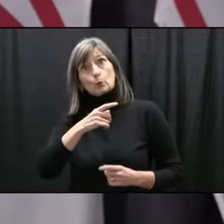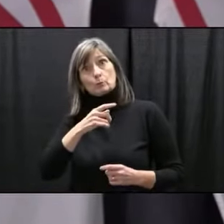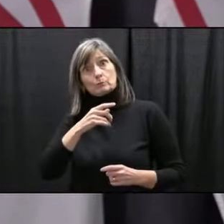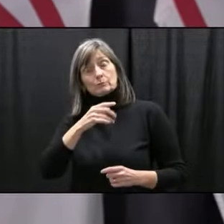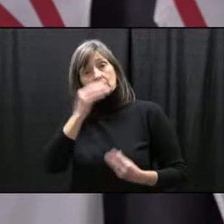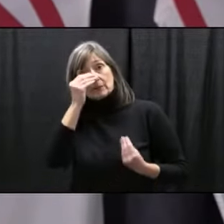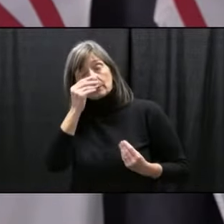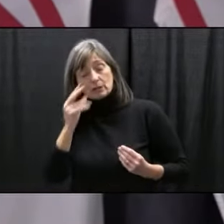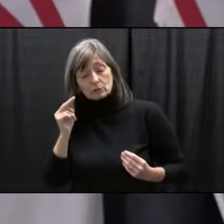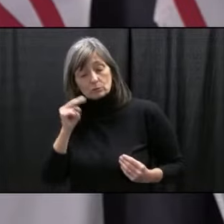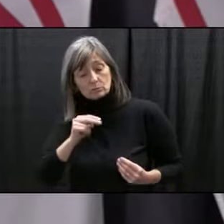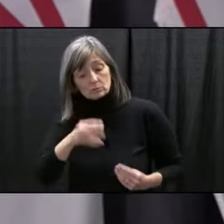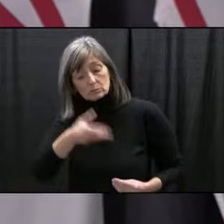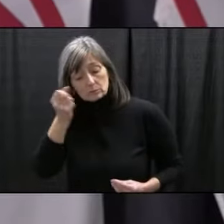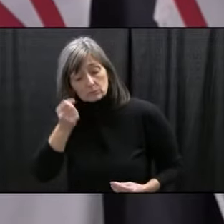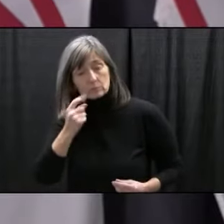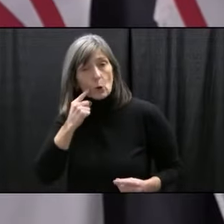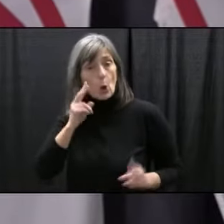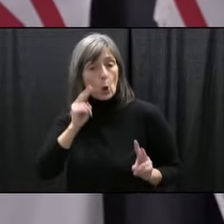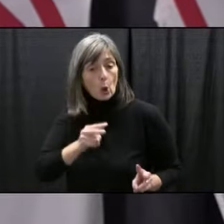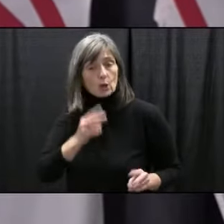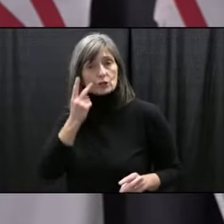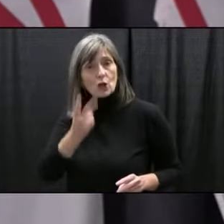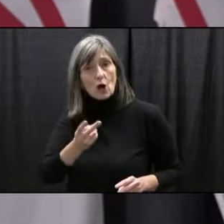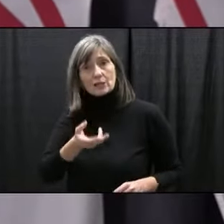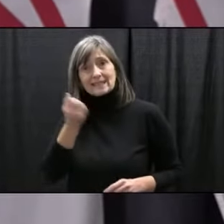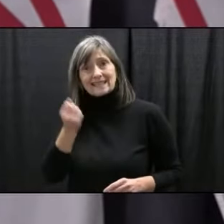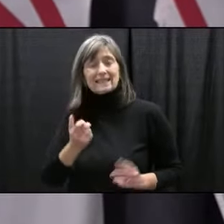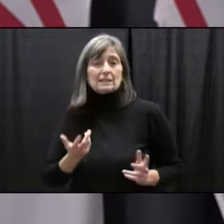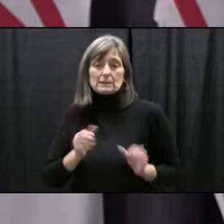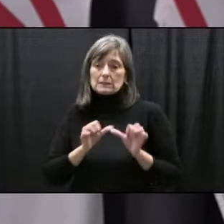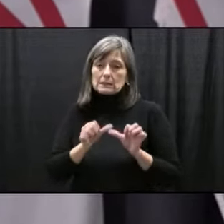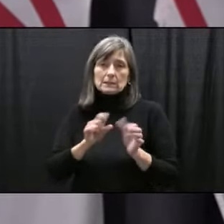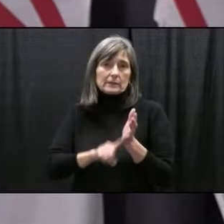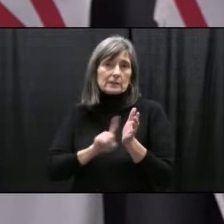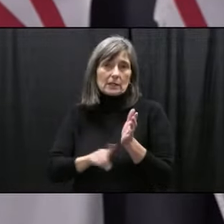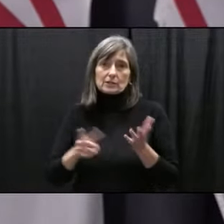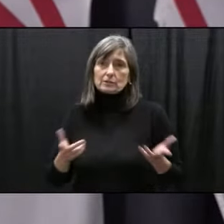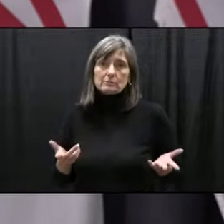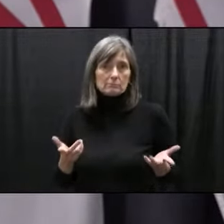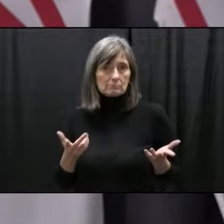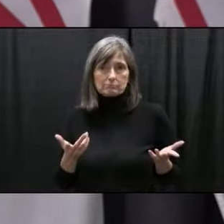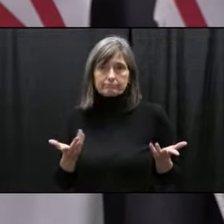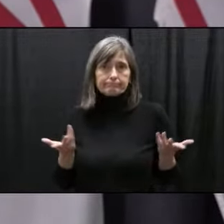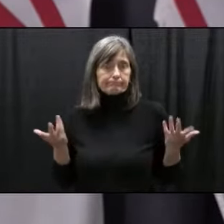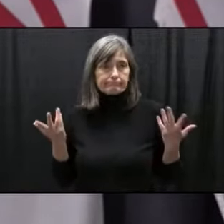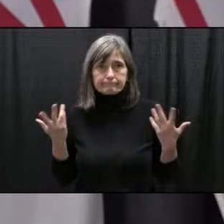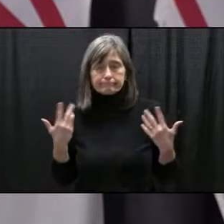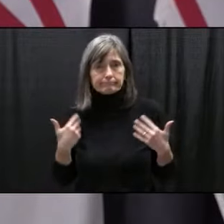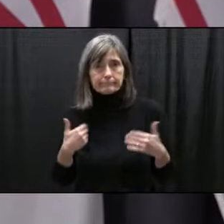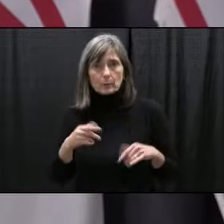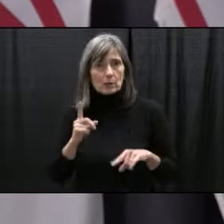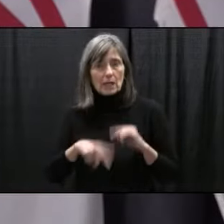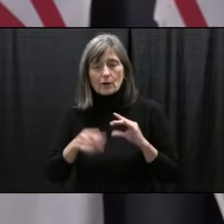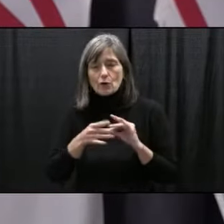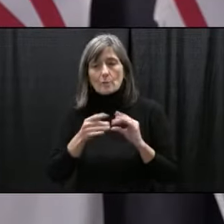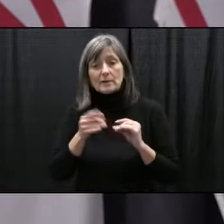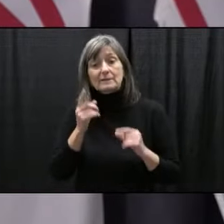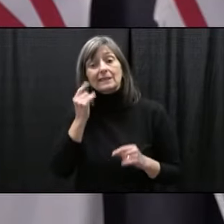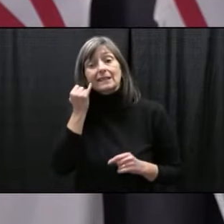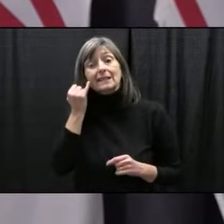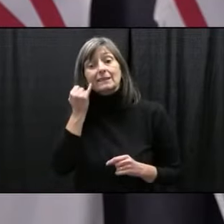abundance of caution with respect to the investigation ongoing and future security implications, we can't comment